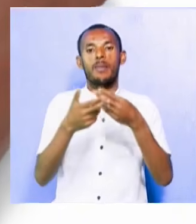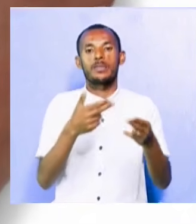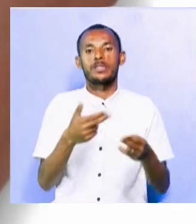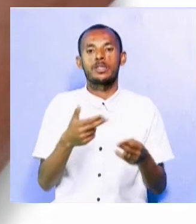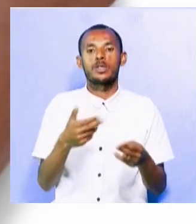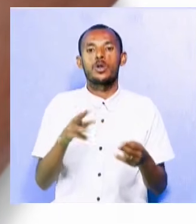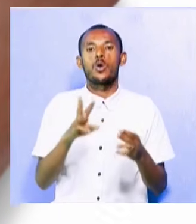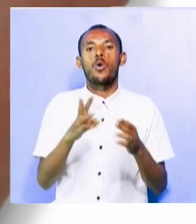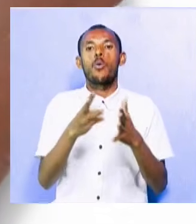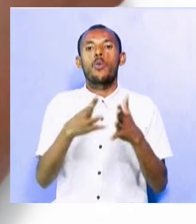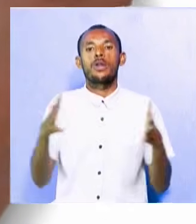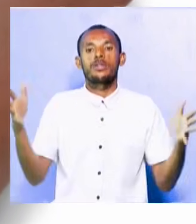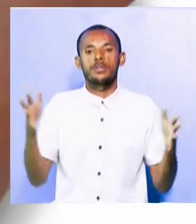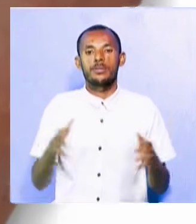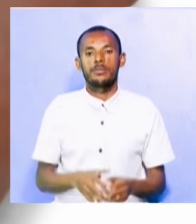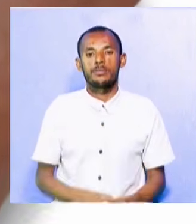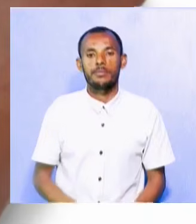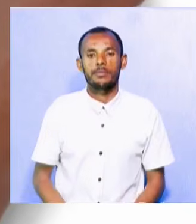width, right?